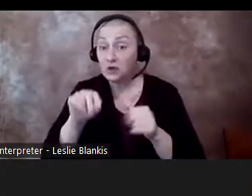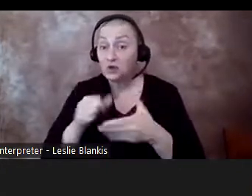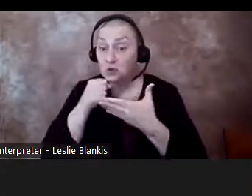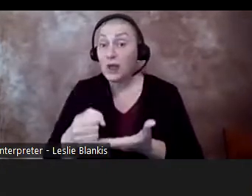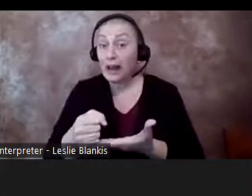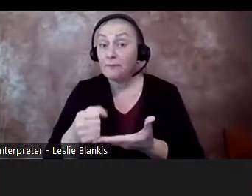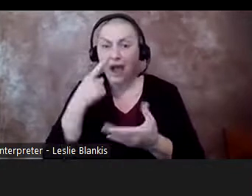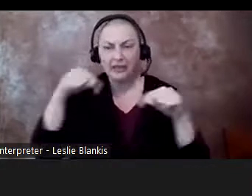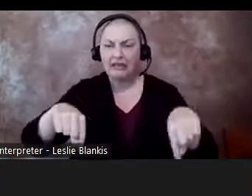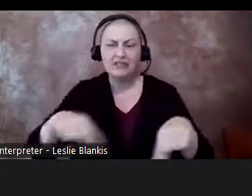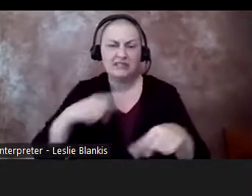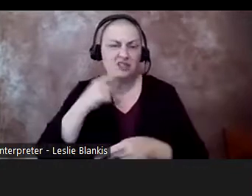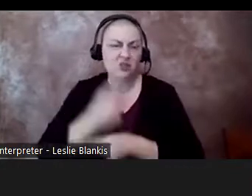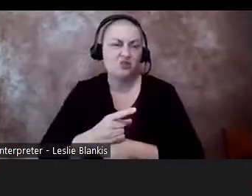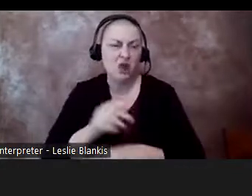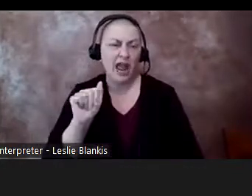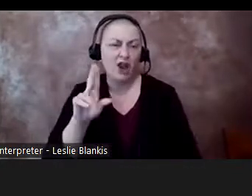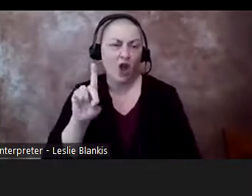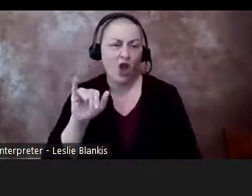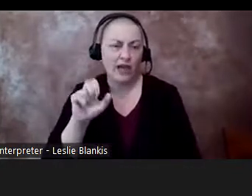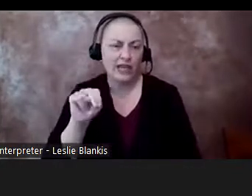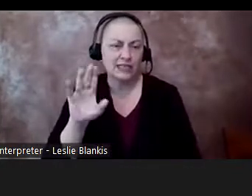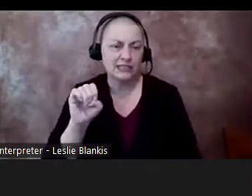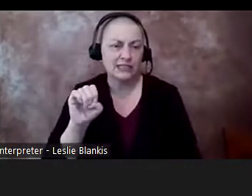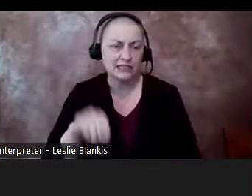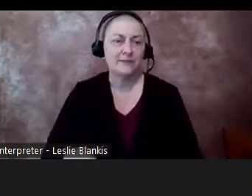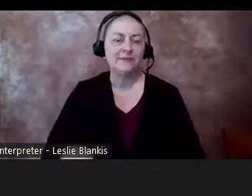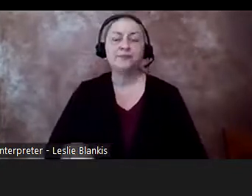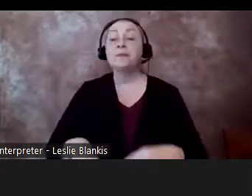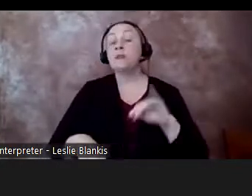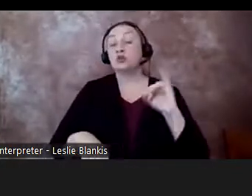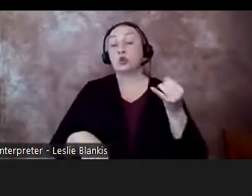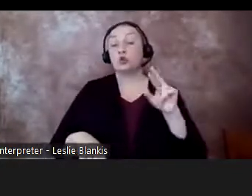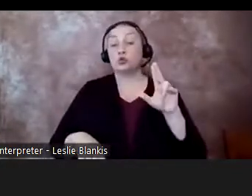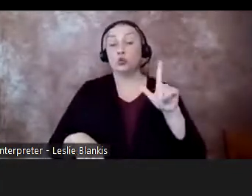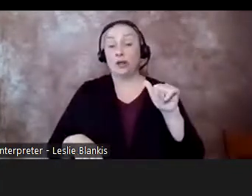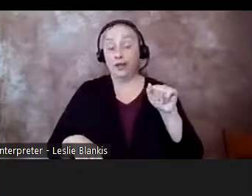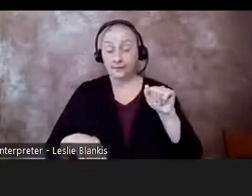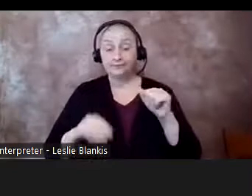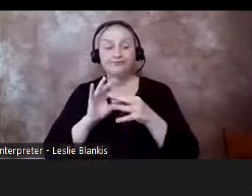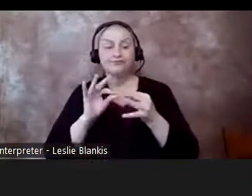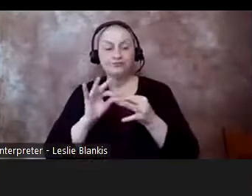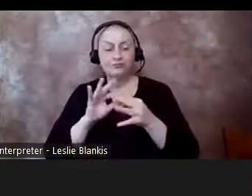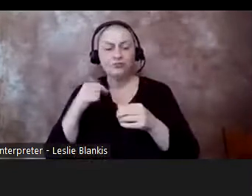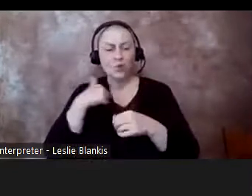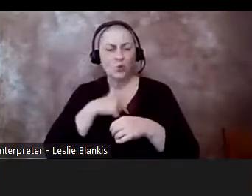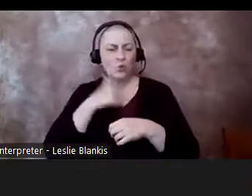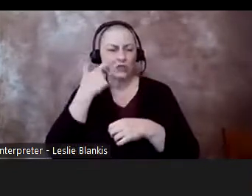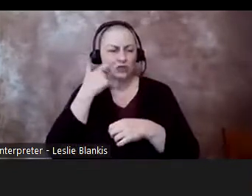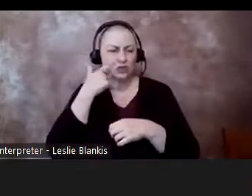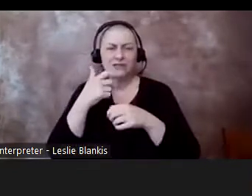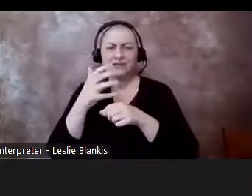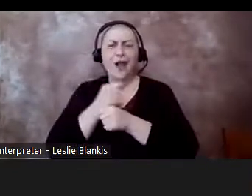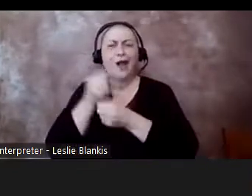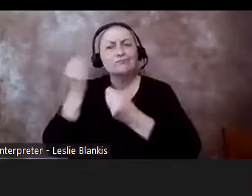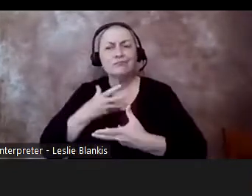the right audience here. Sure. So we just got funding from the HICPUF office,